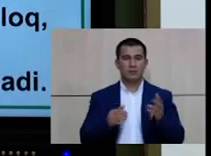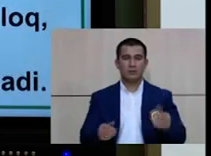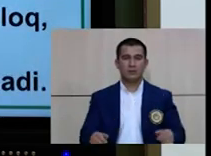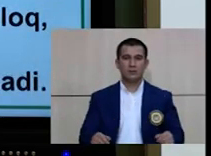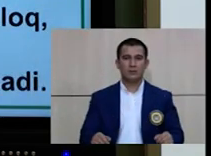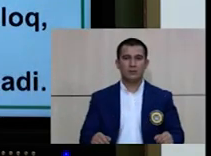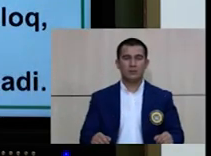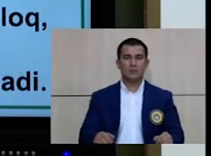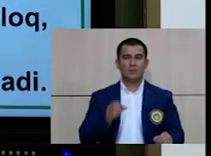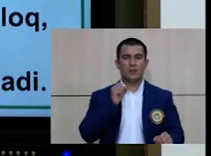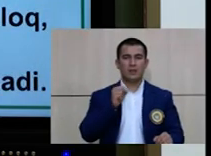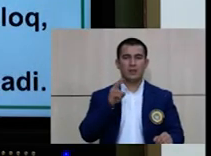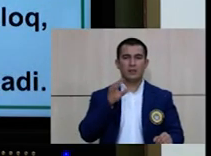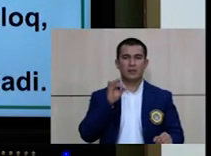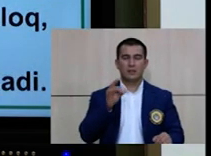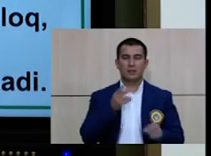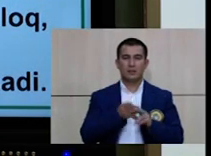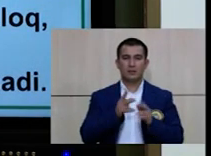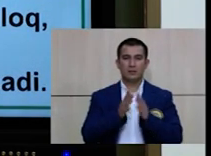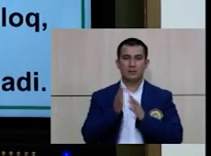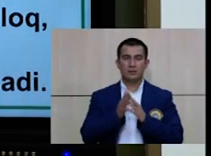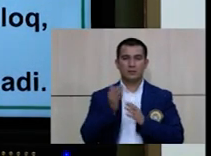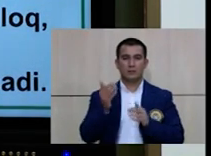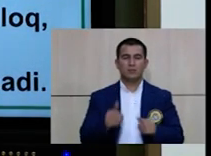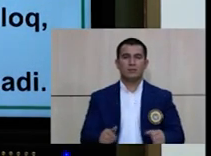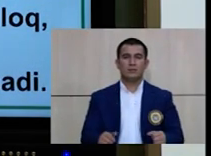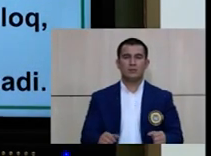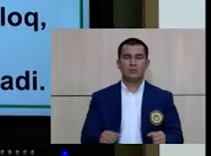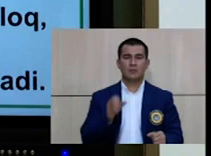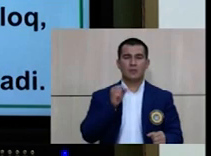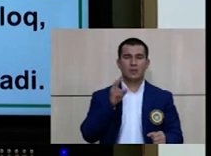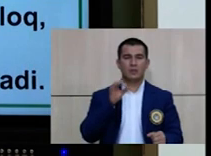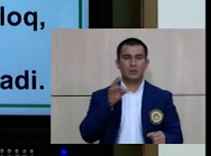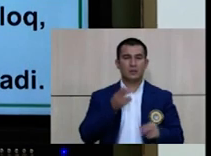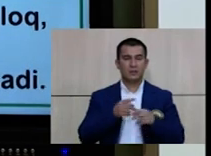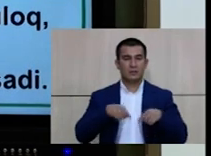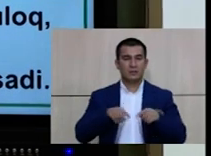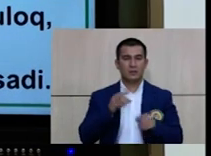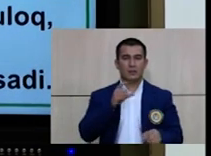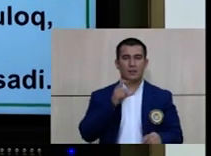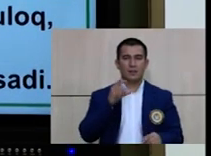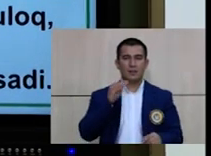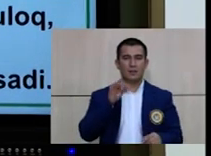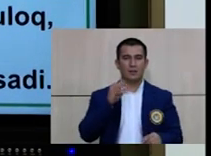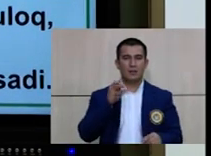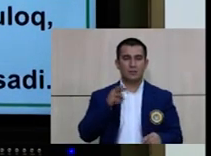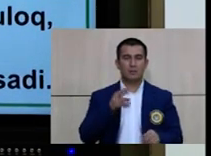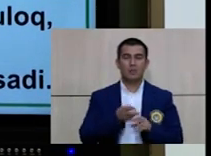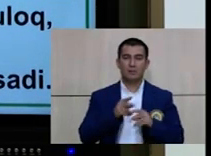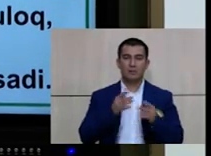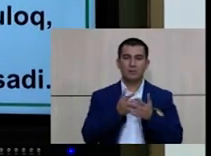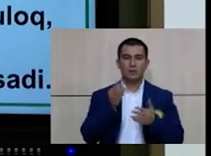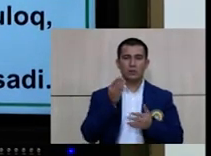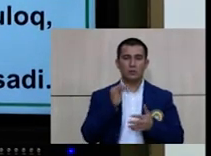Adir o'simliklari. Adirlarda efemer o'simliklardan